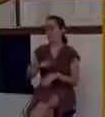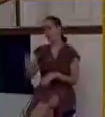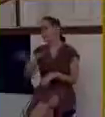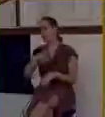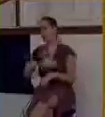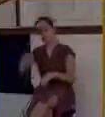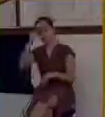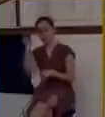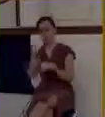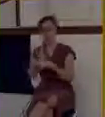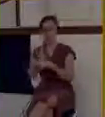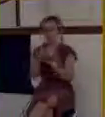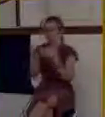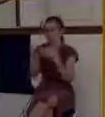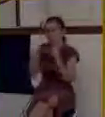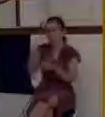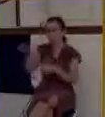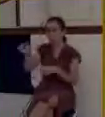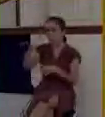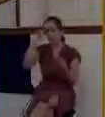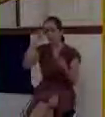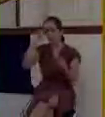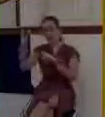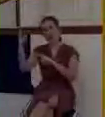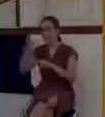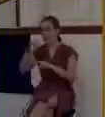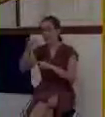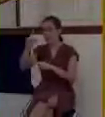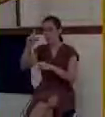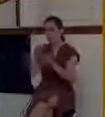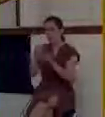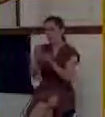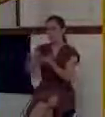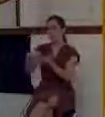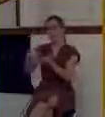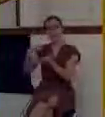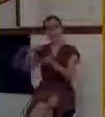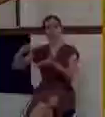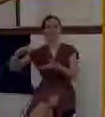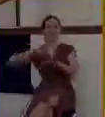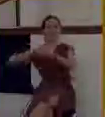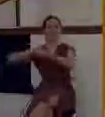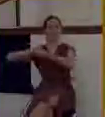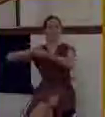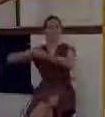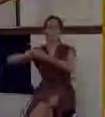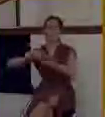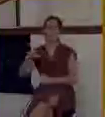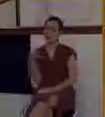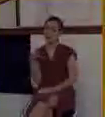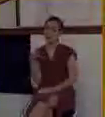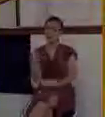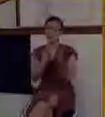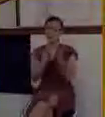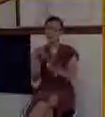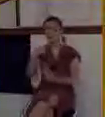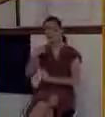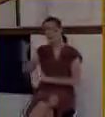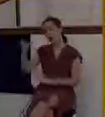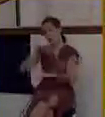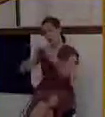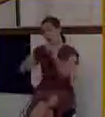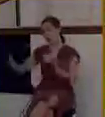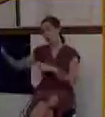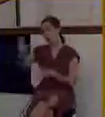really understand and you don't believe in the resurrection. No. He doesn't say, I respect your views. Everyone's entitled to his